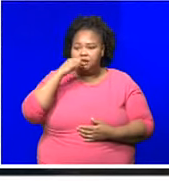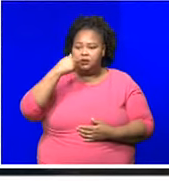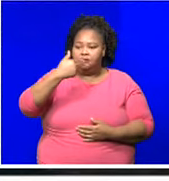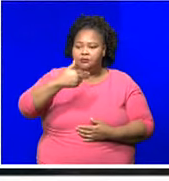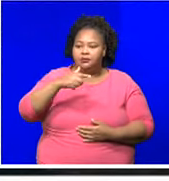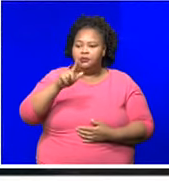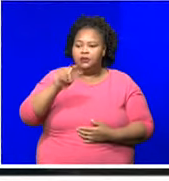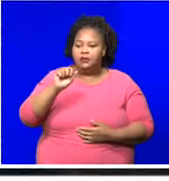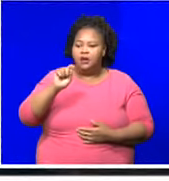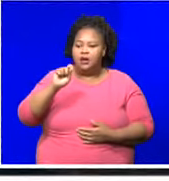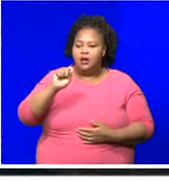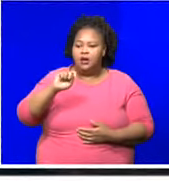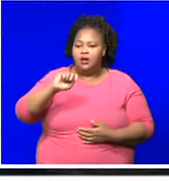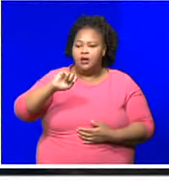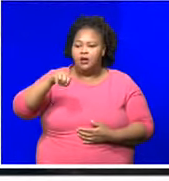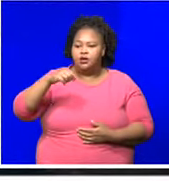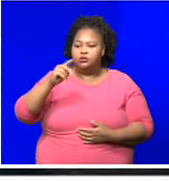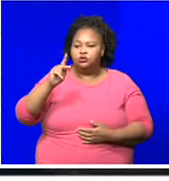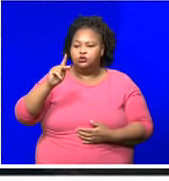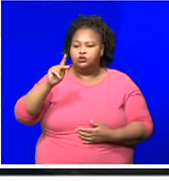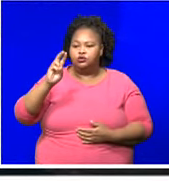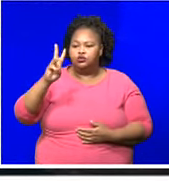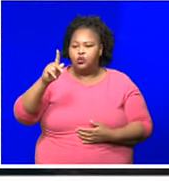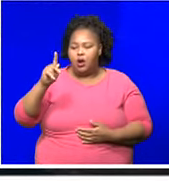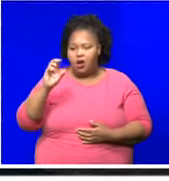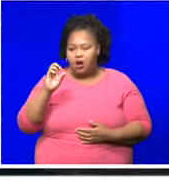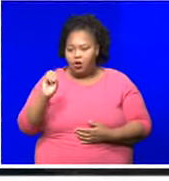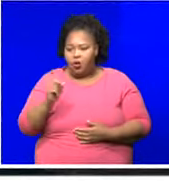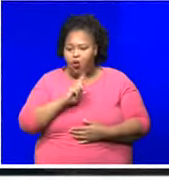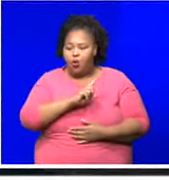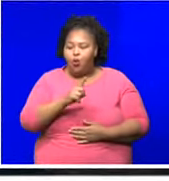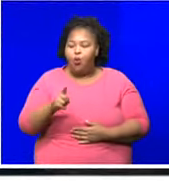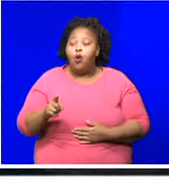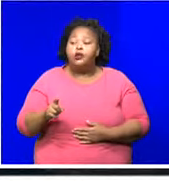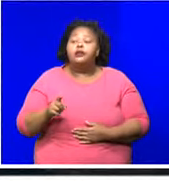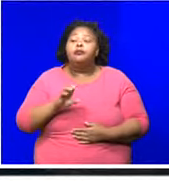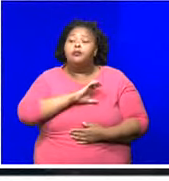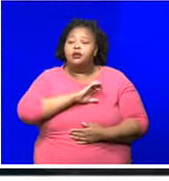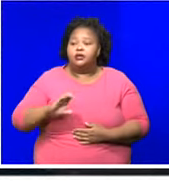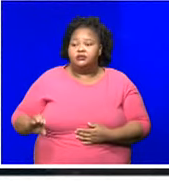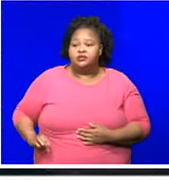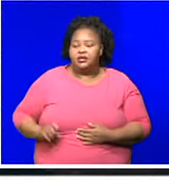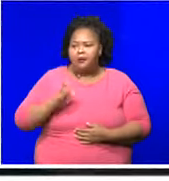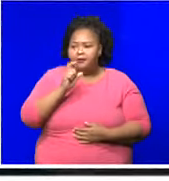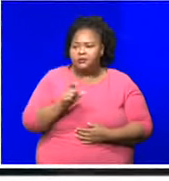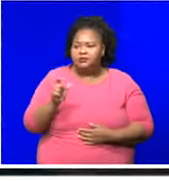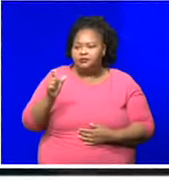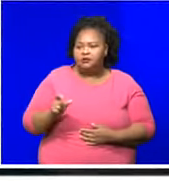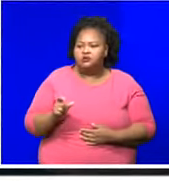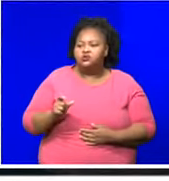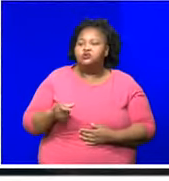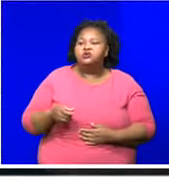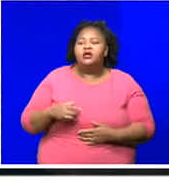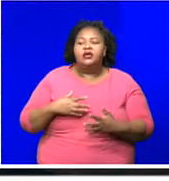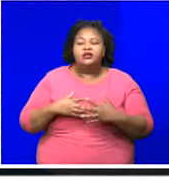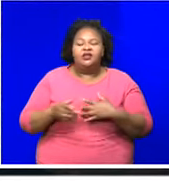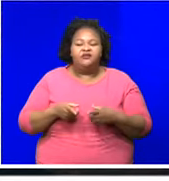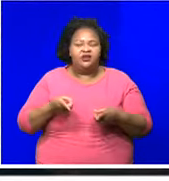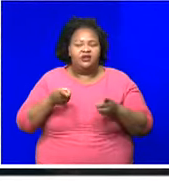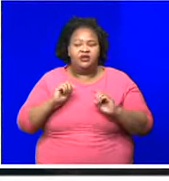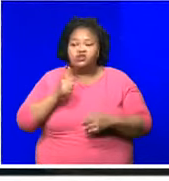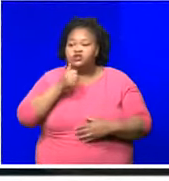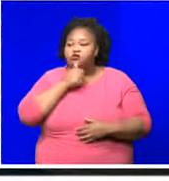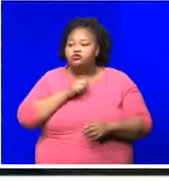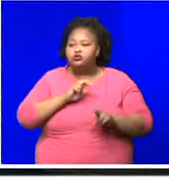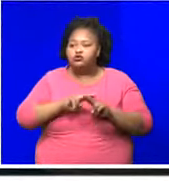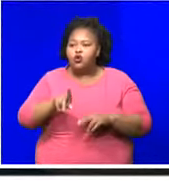foreign substances in churches as that may endanger people. This follows reports of a certain Jericho church at Manyeveni area where